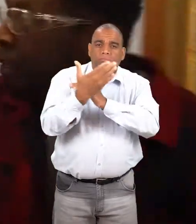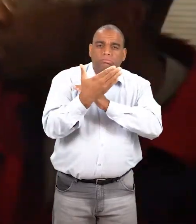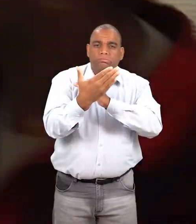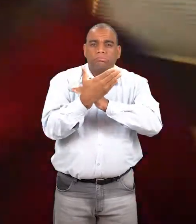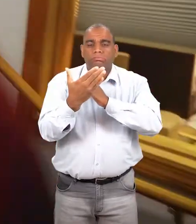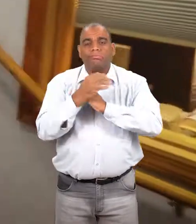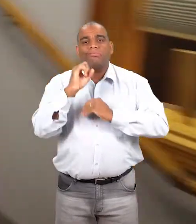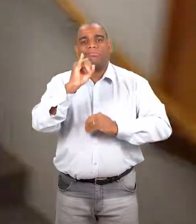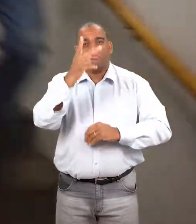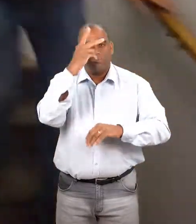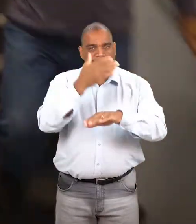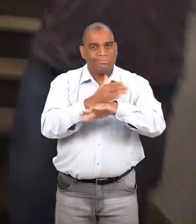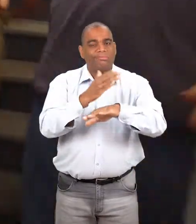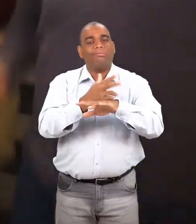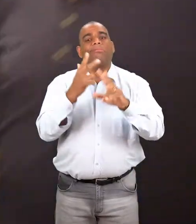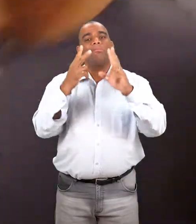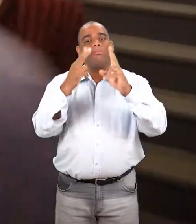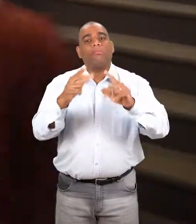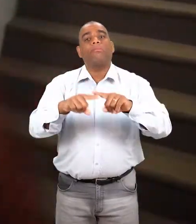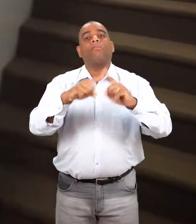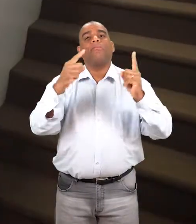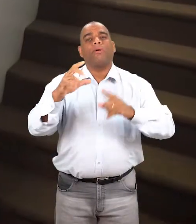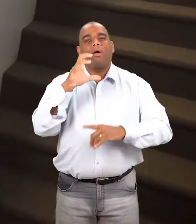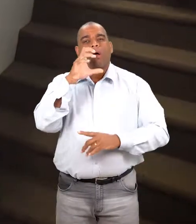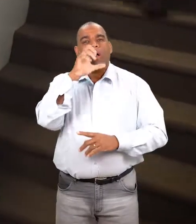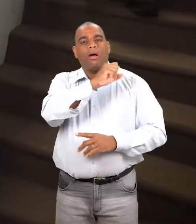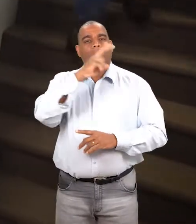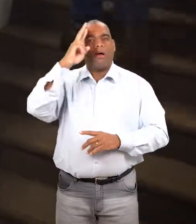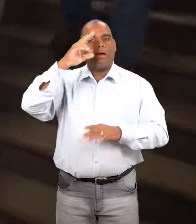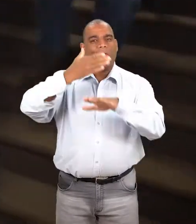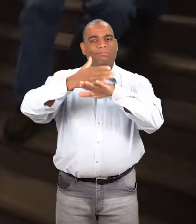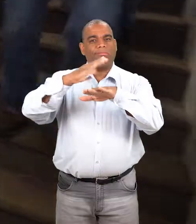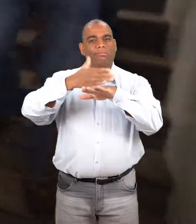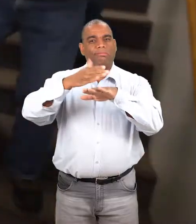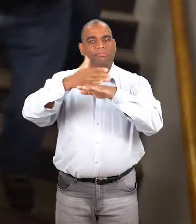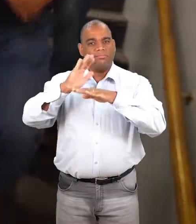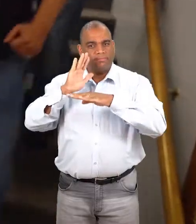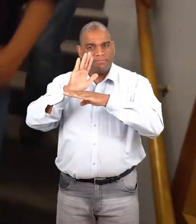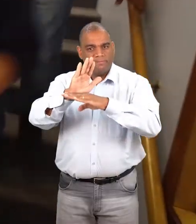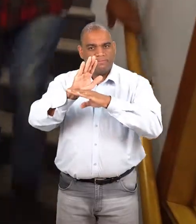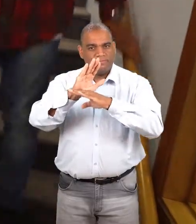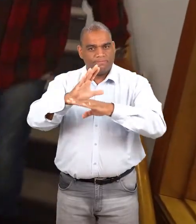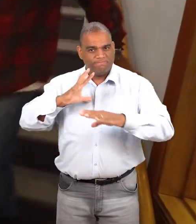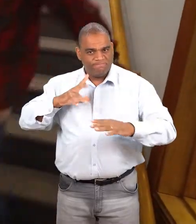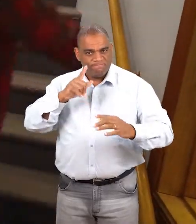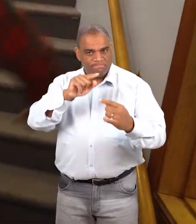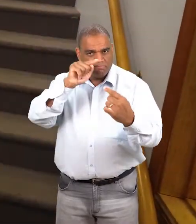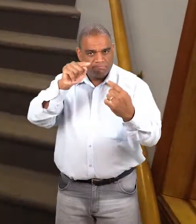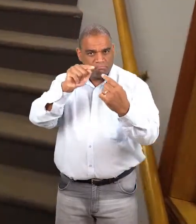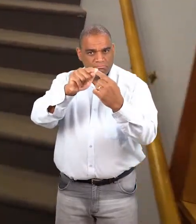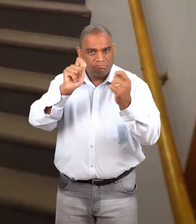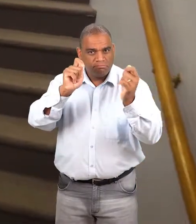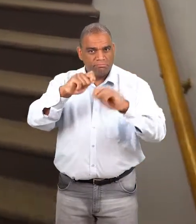Trained individuals have the same initial reaction, but then are able to recall a more effective response and move with purposeful